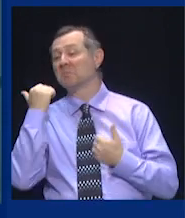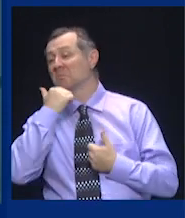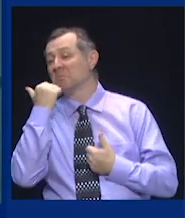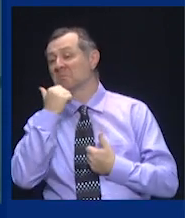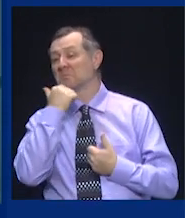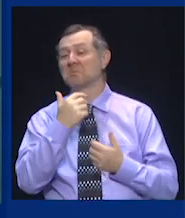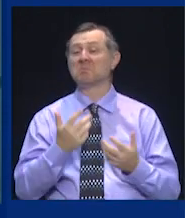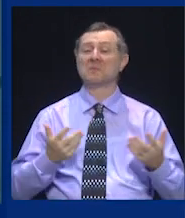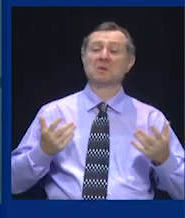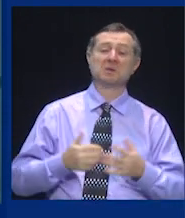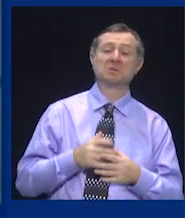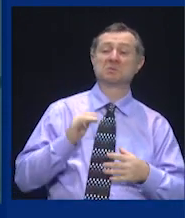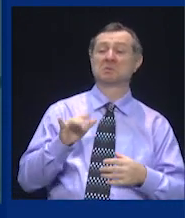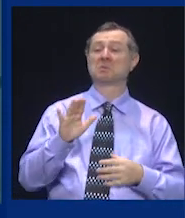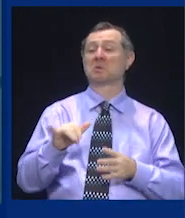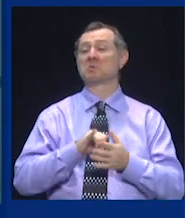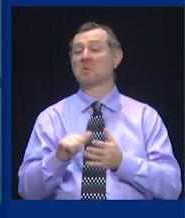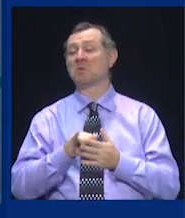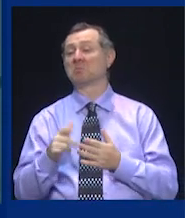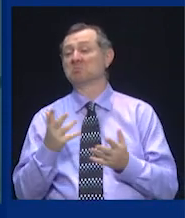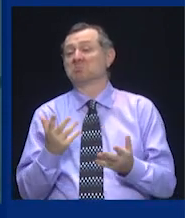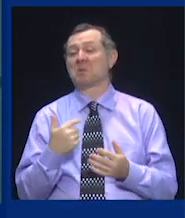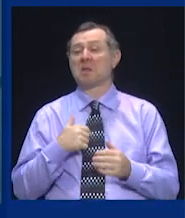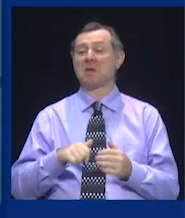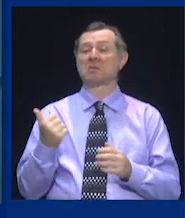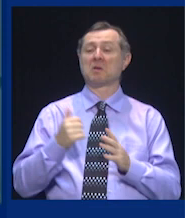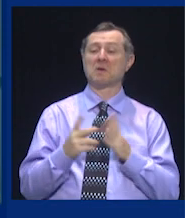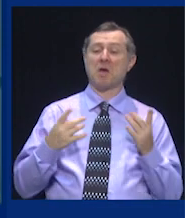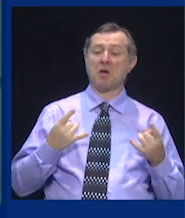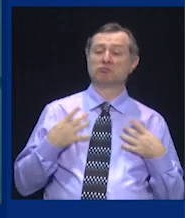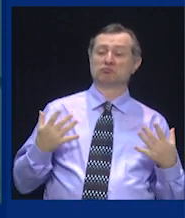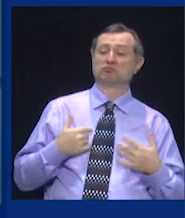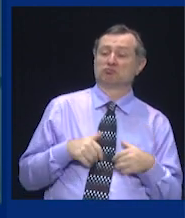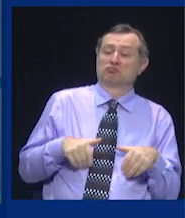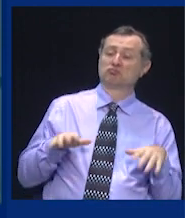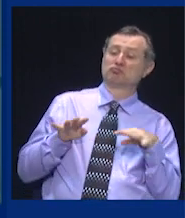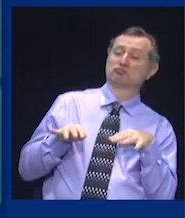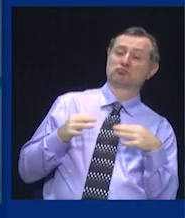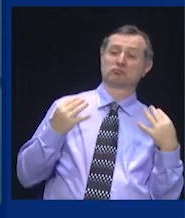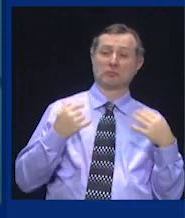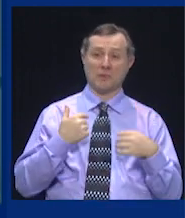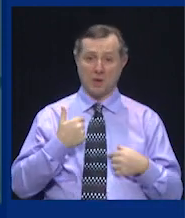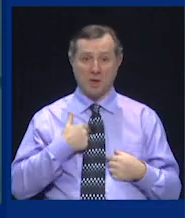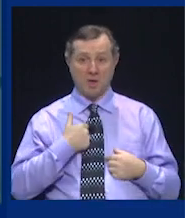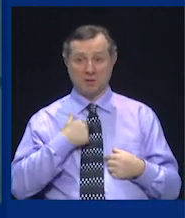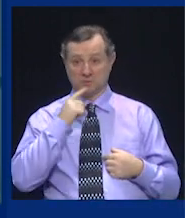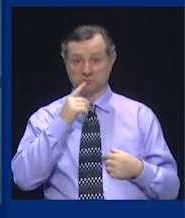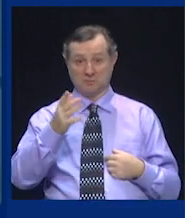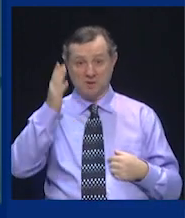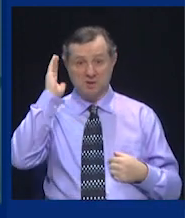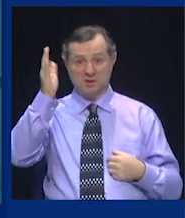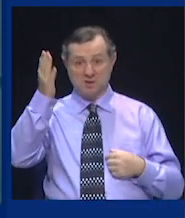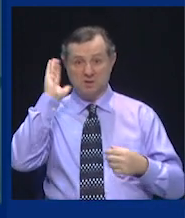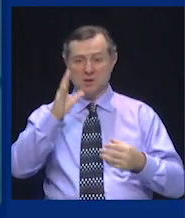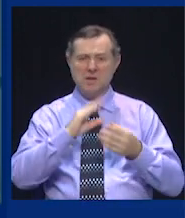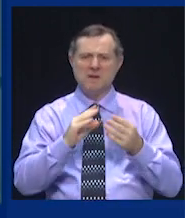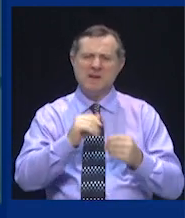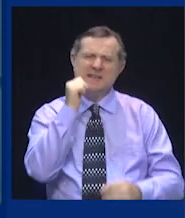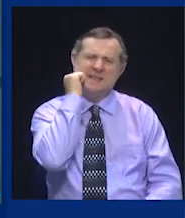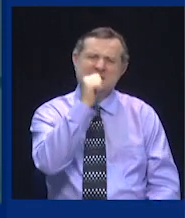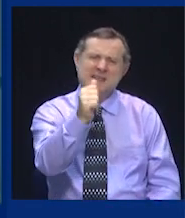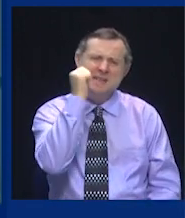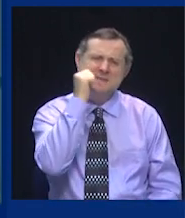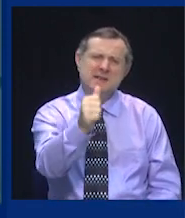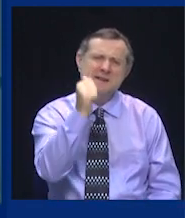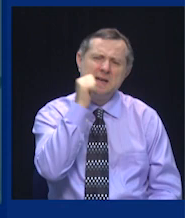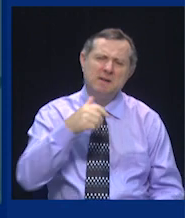But it's a New York problem. It's not coming here. I sat at this table and others every day